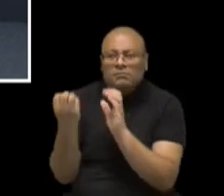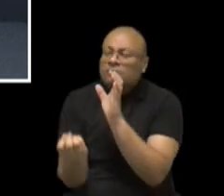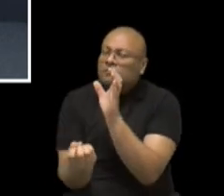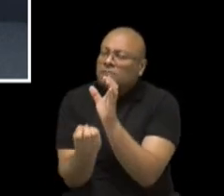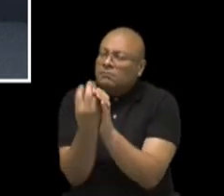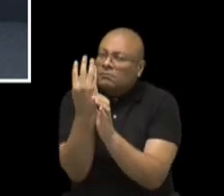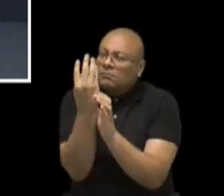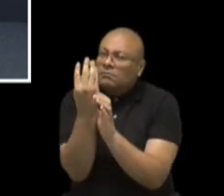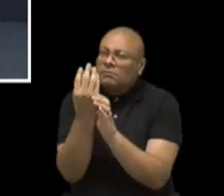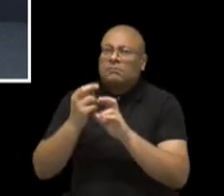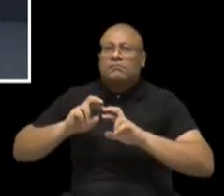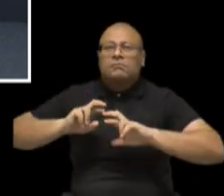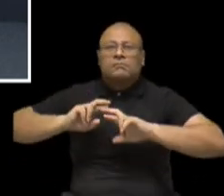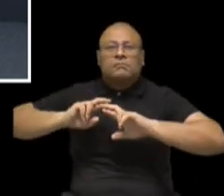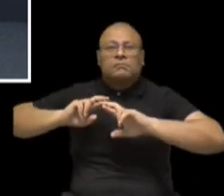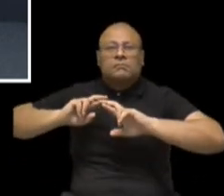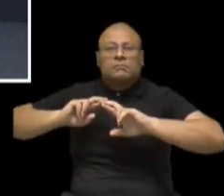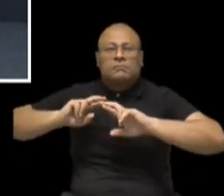bags